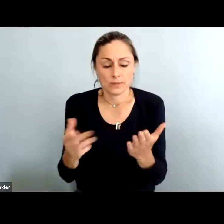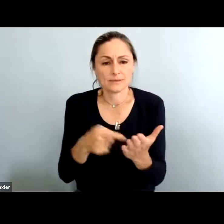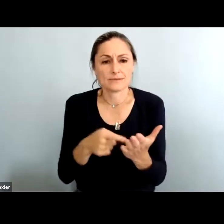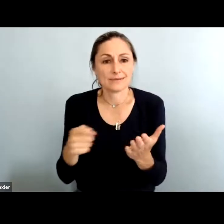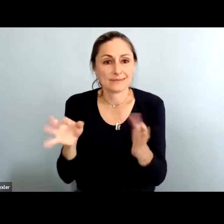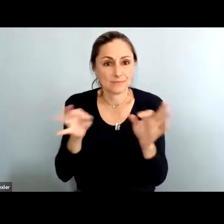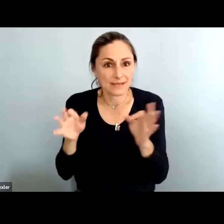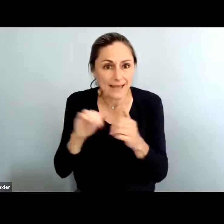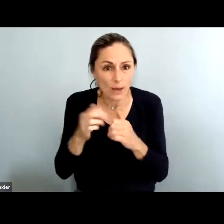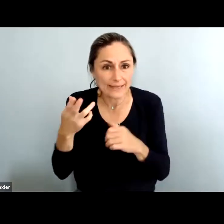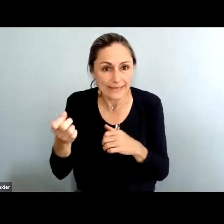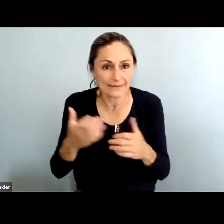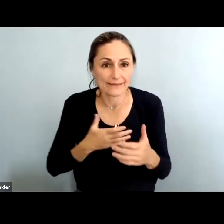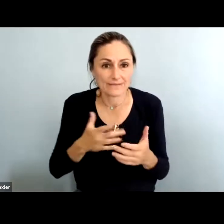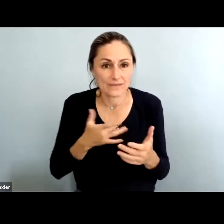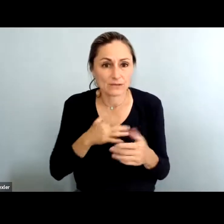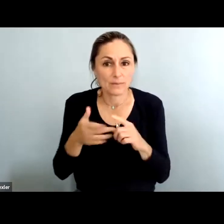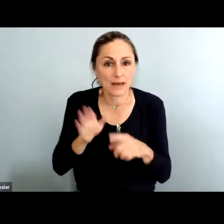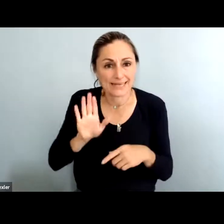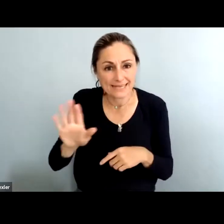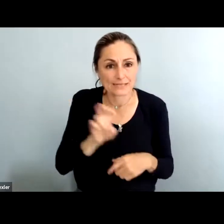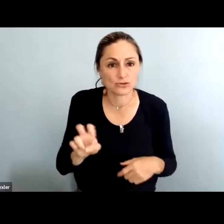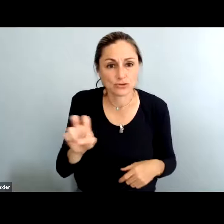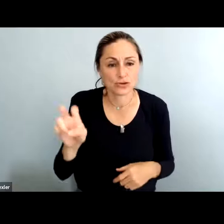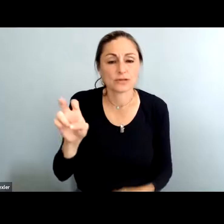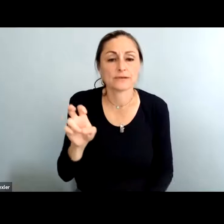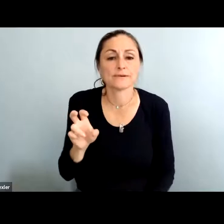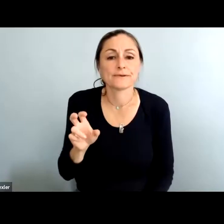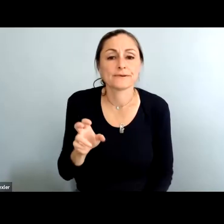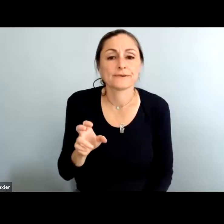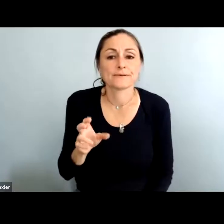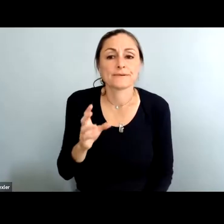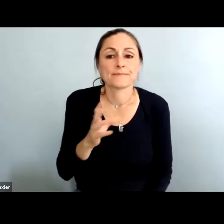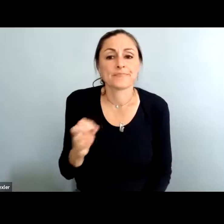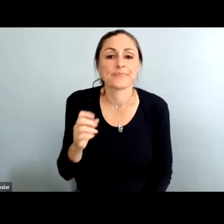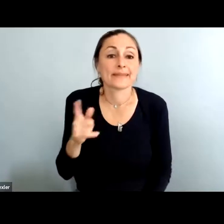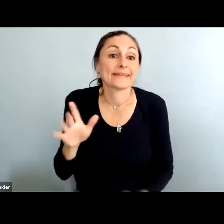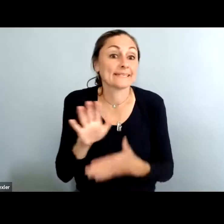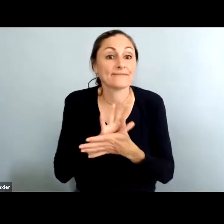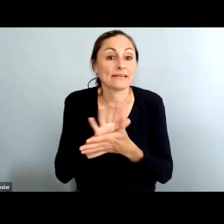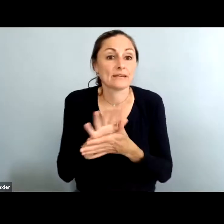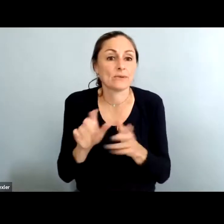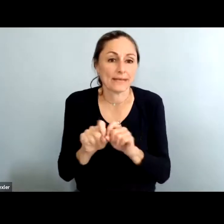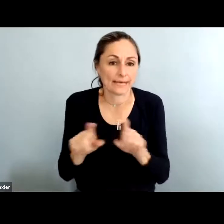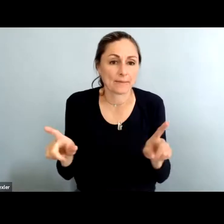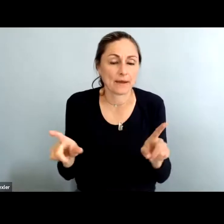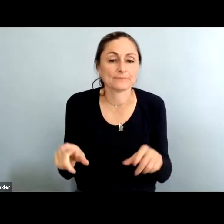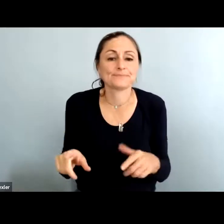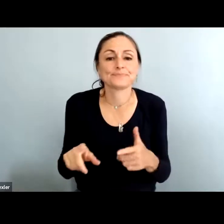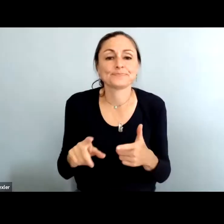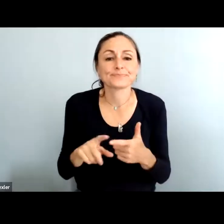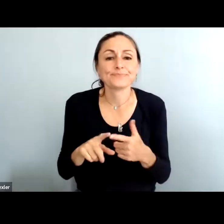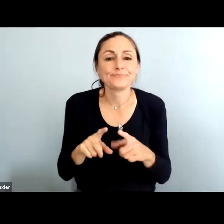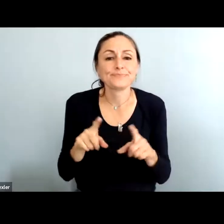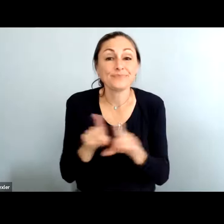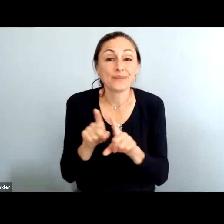feels about his journey and this video that came out, but it also is